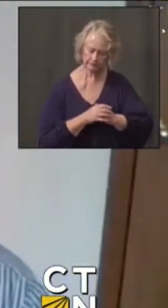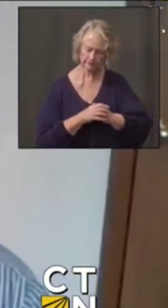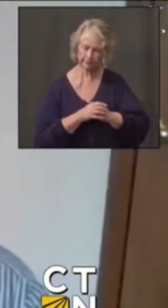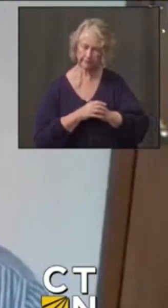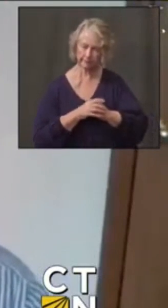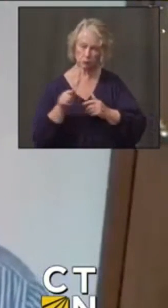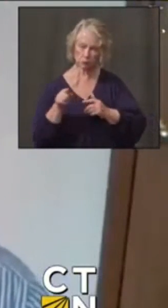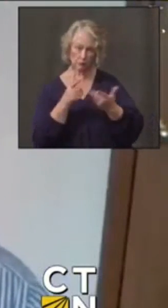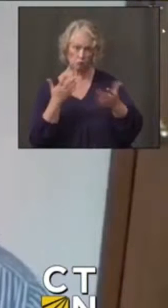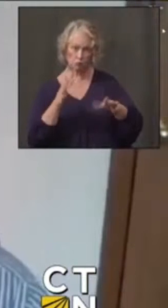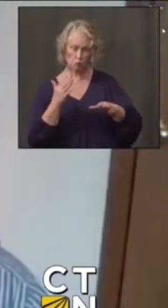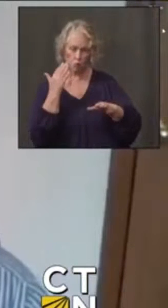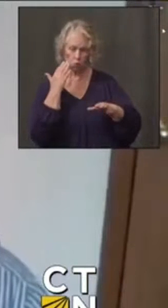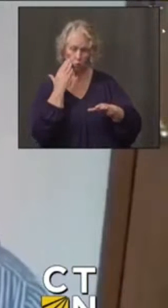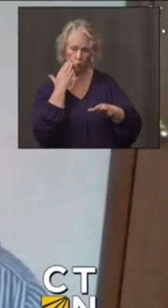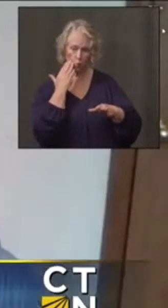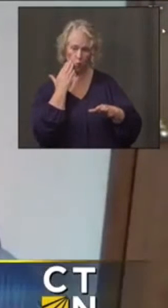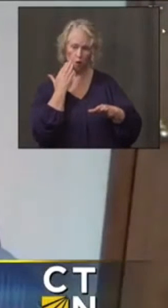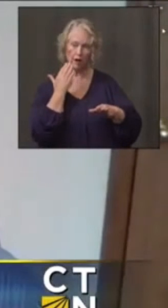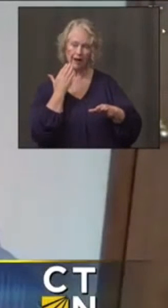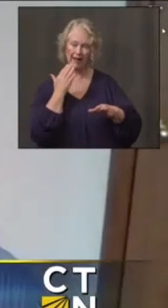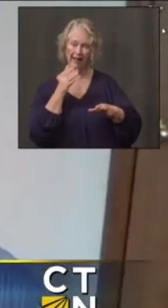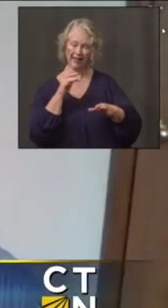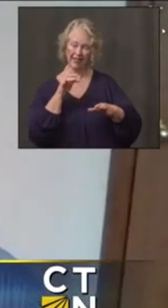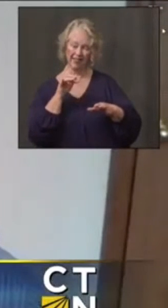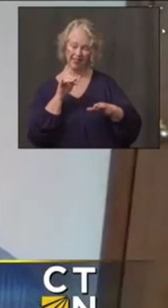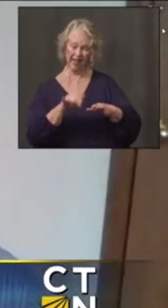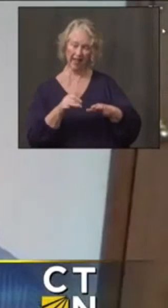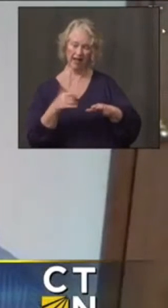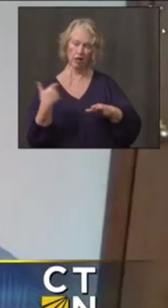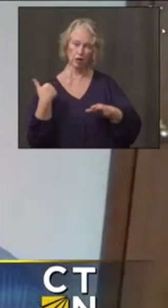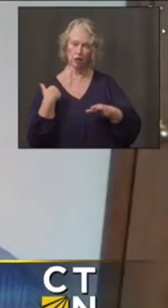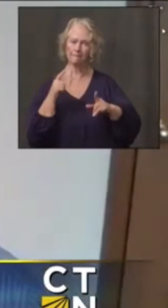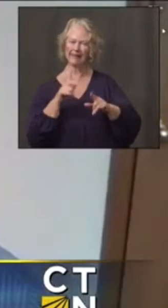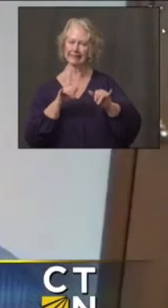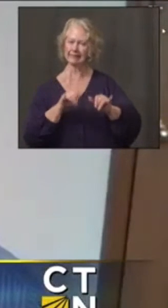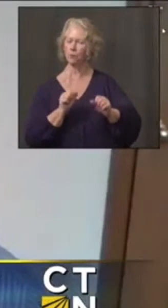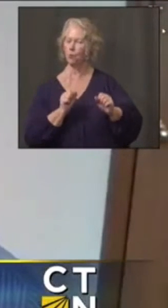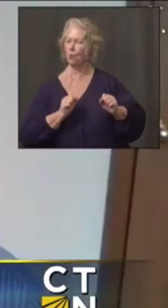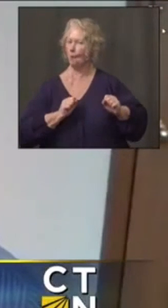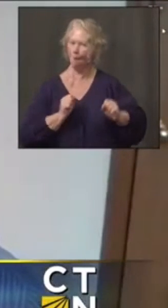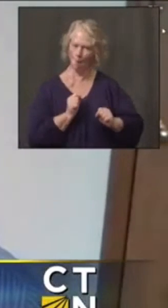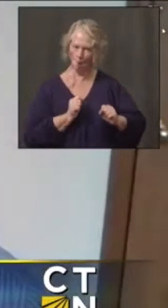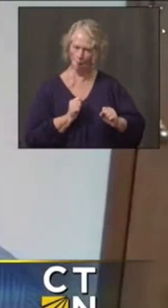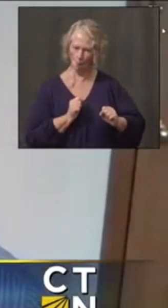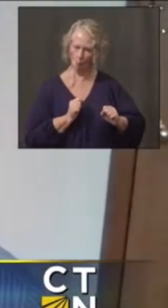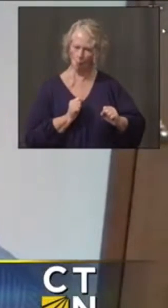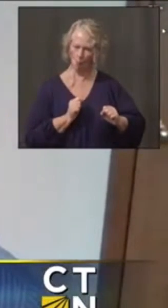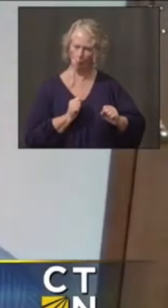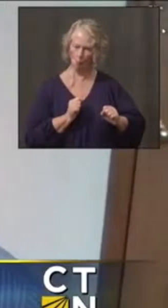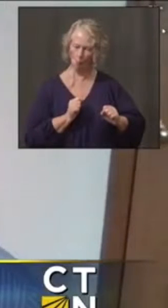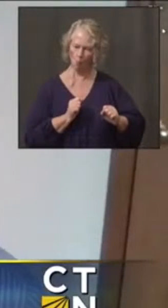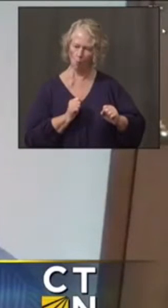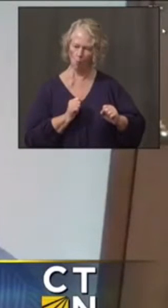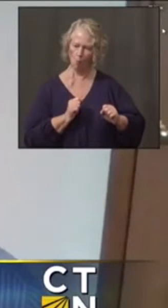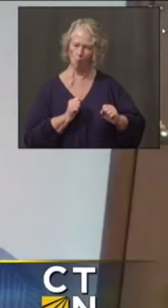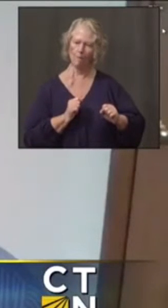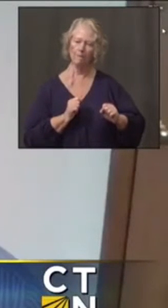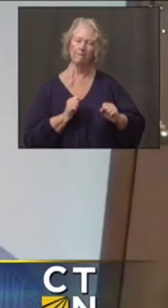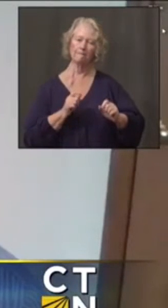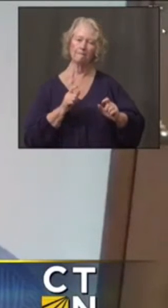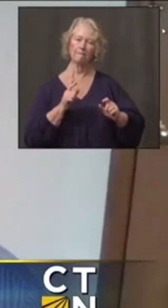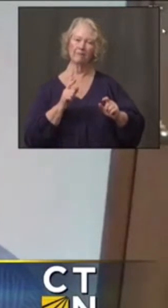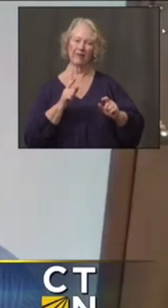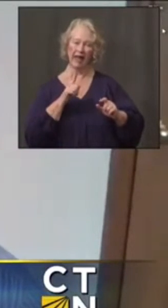know that we have to keep the product very cold and shipped in very much